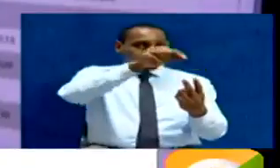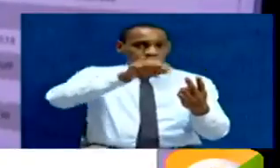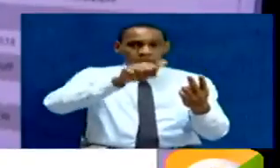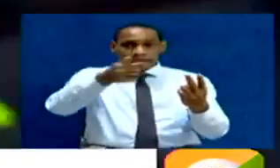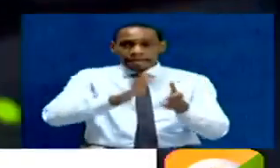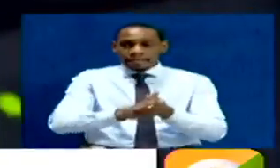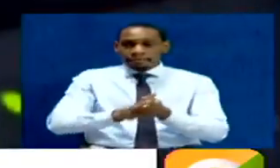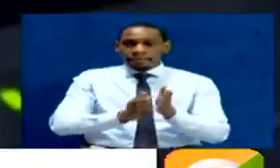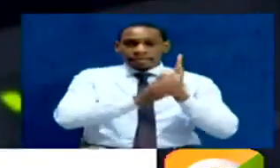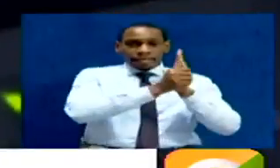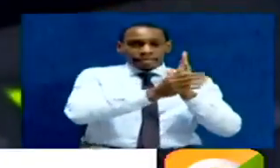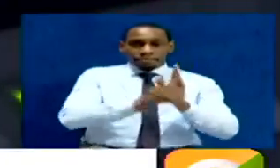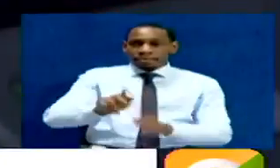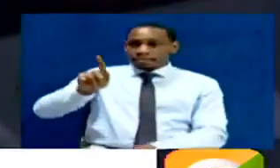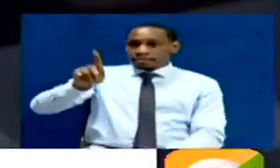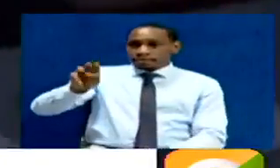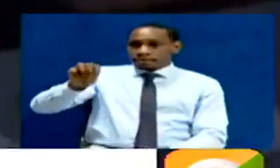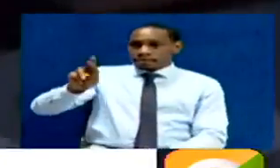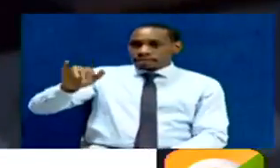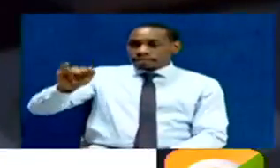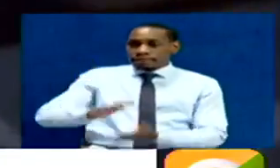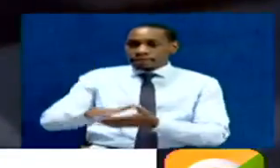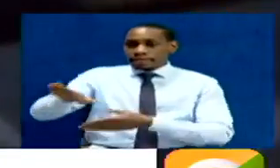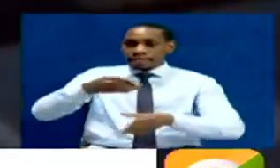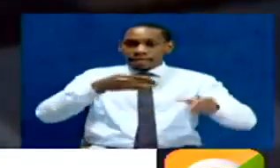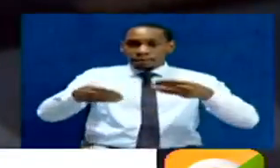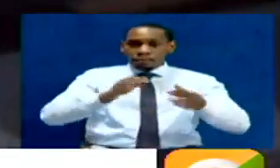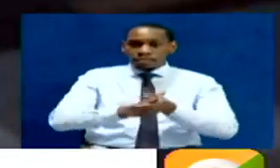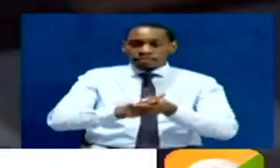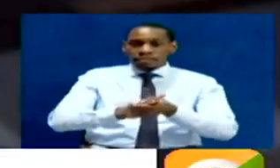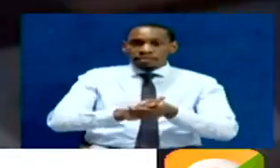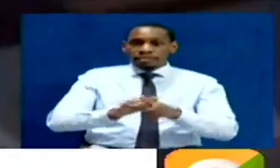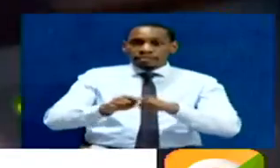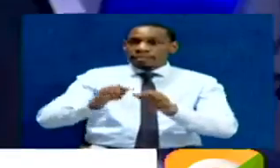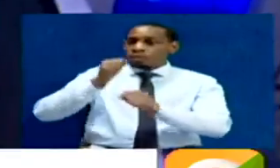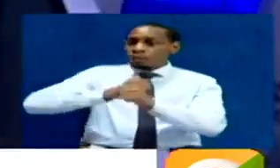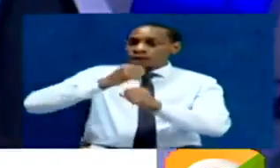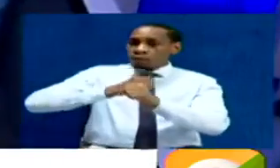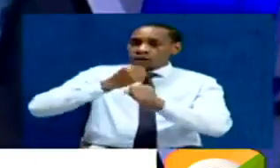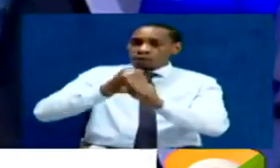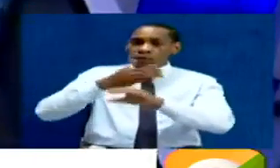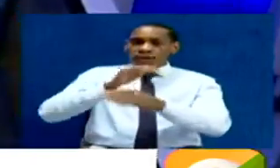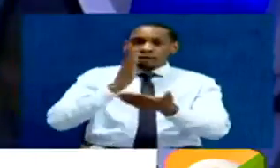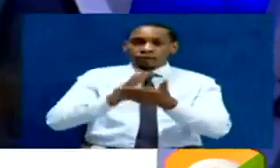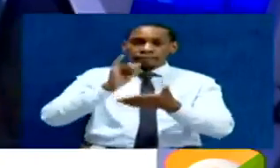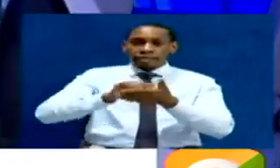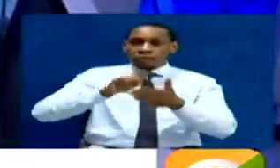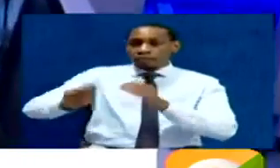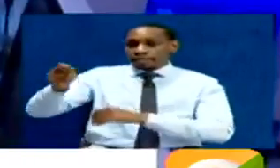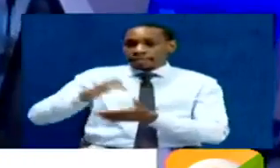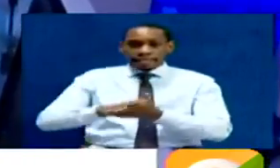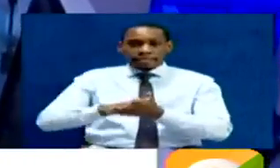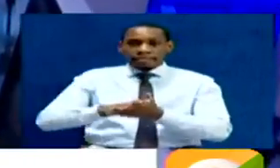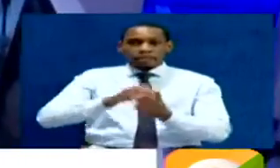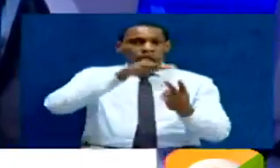options. Scientists at the Kenya Medical Research Institute in Busia have been racing against time to ensure Kenya does not run